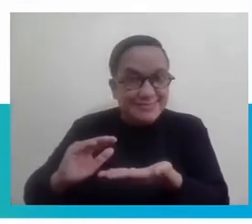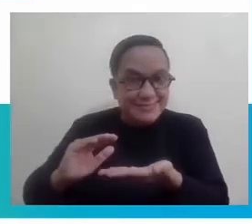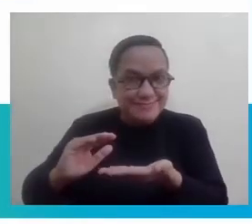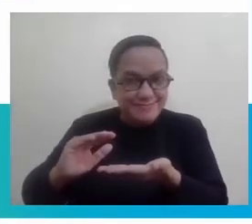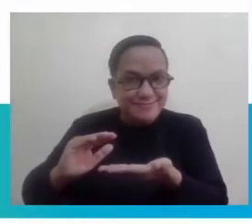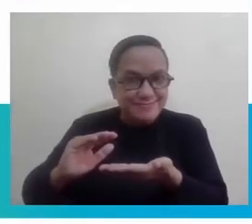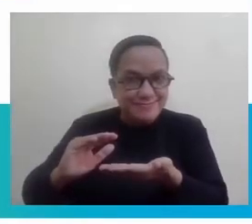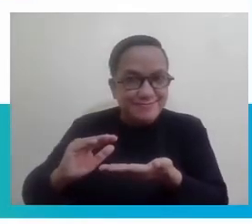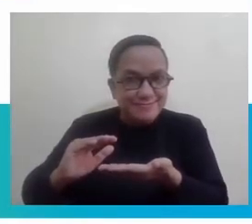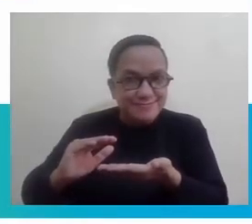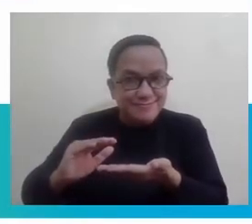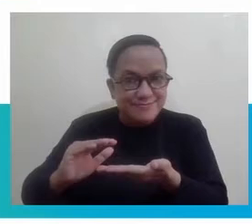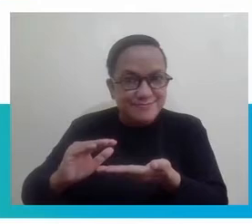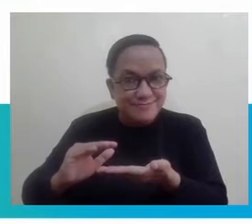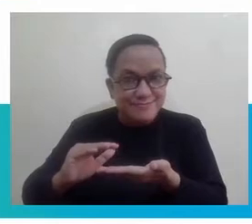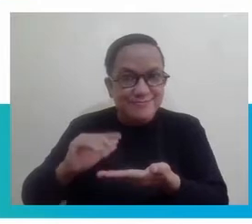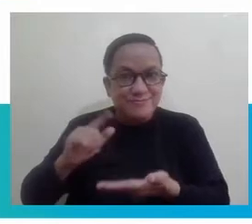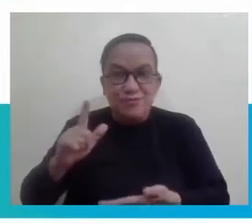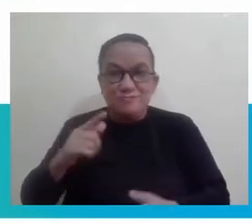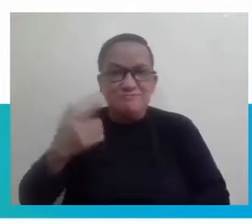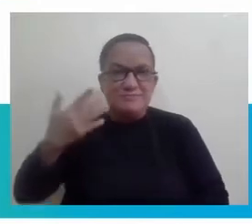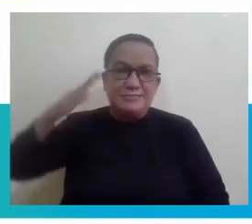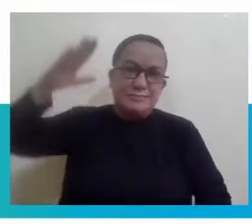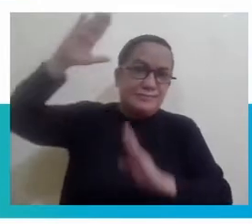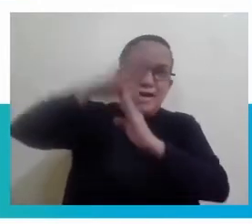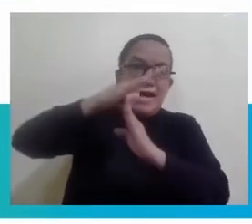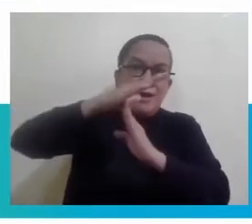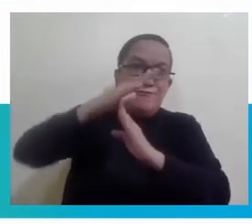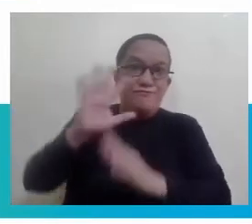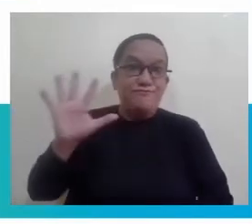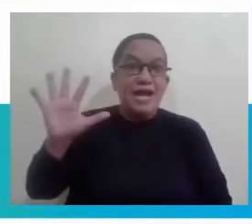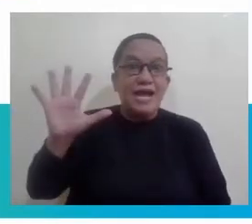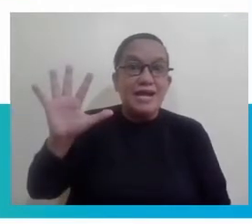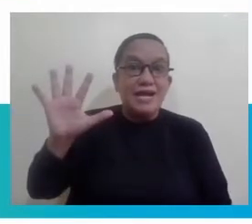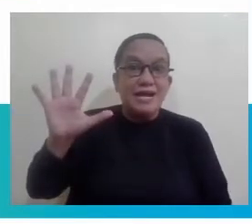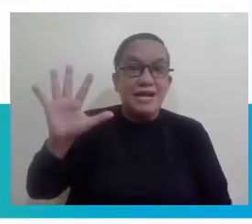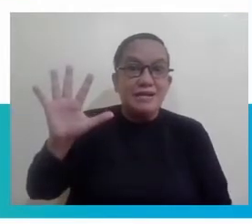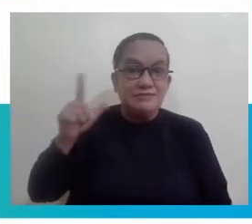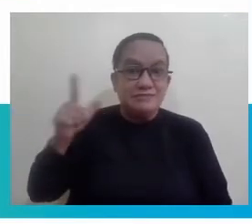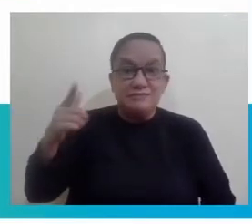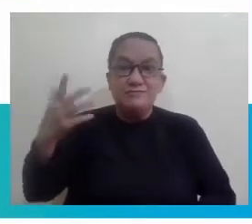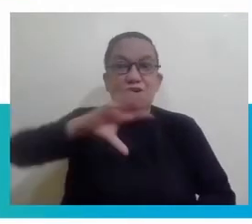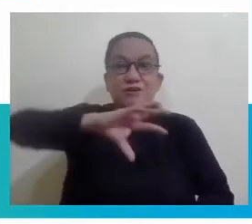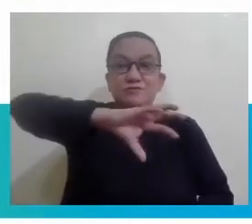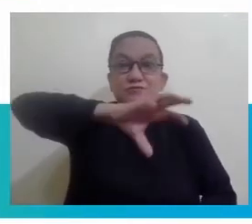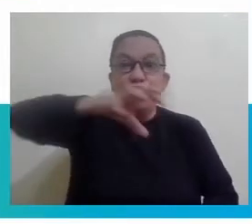world and eight of the 10 most plastic polluting rivers are located in Asia.